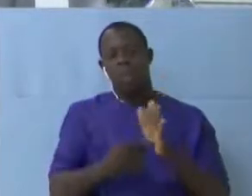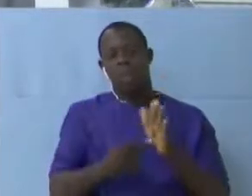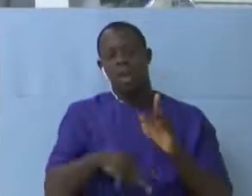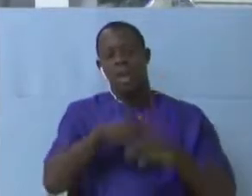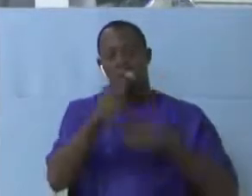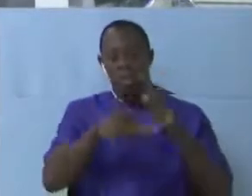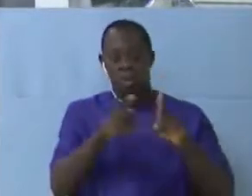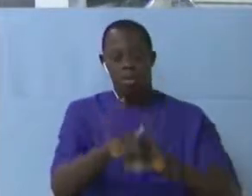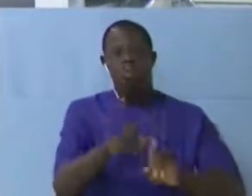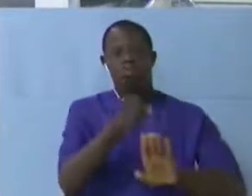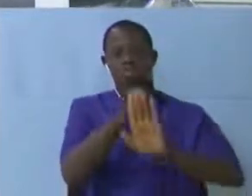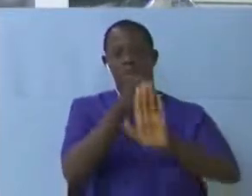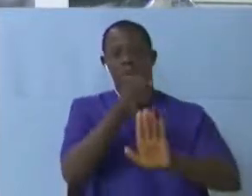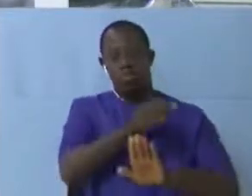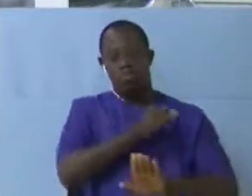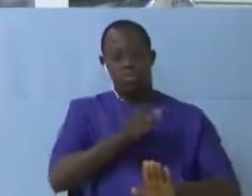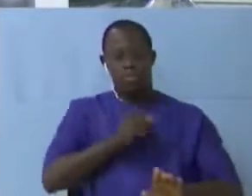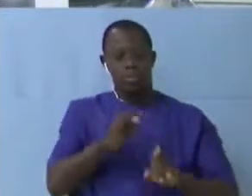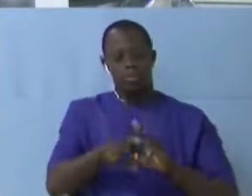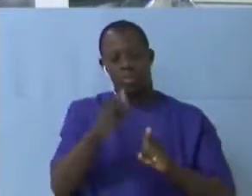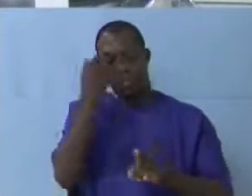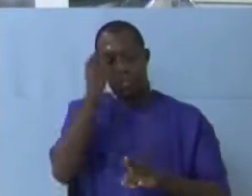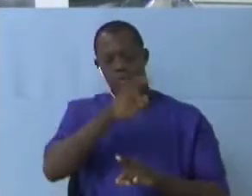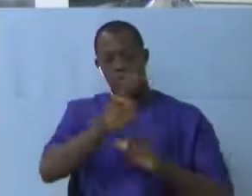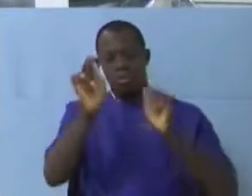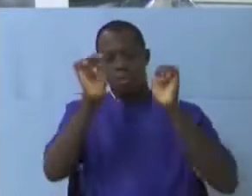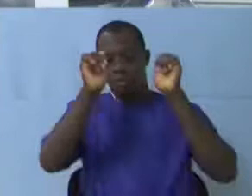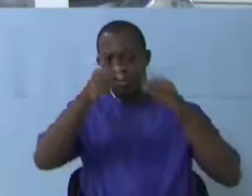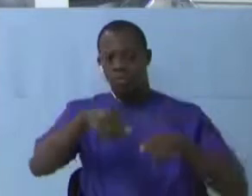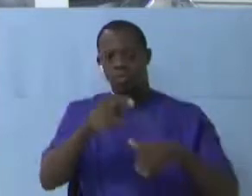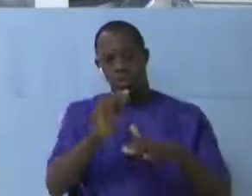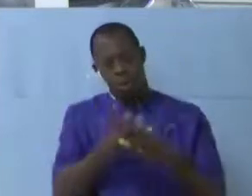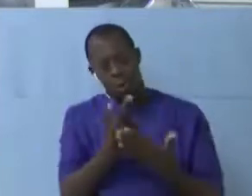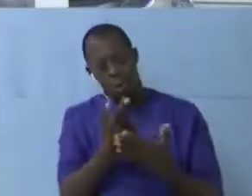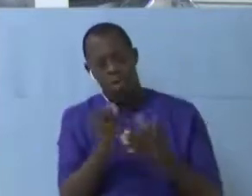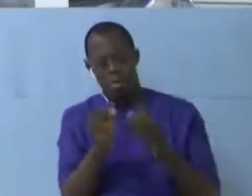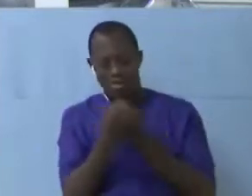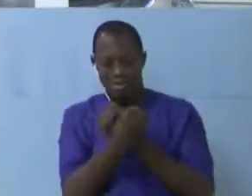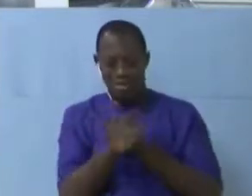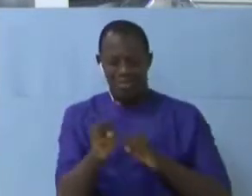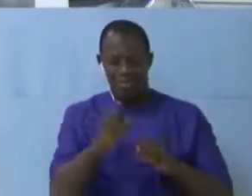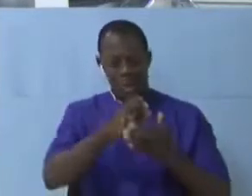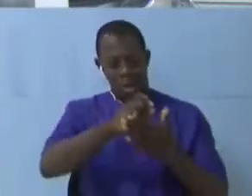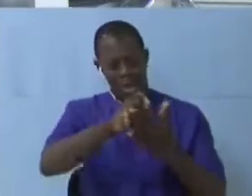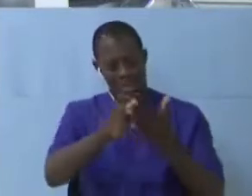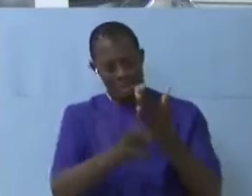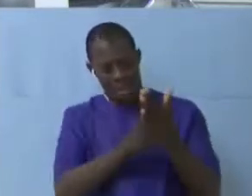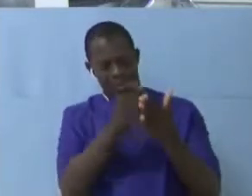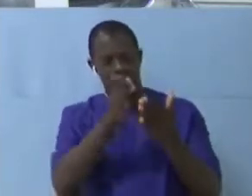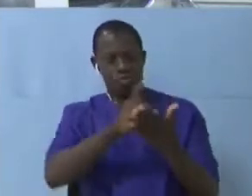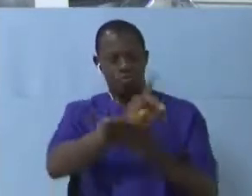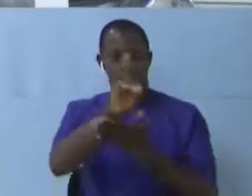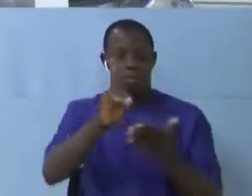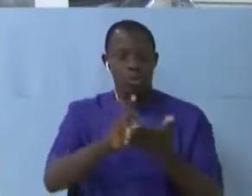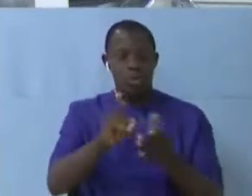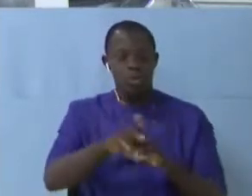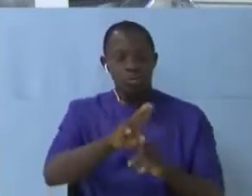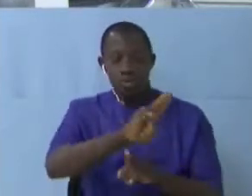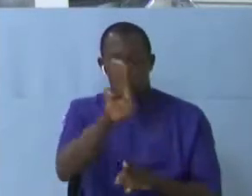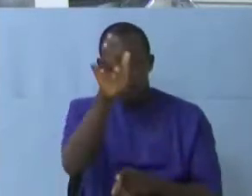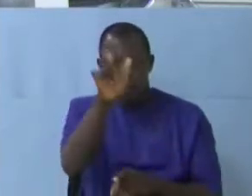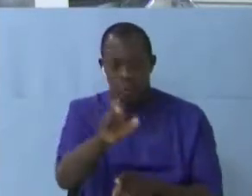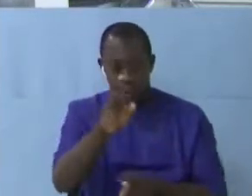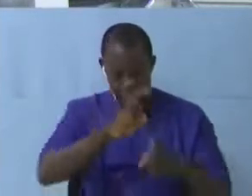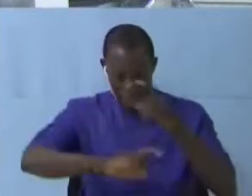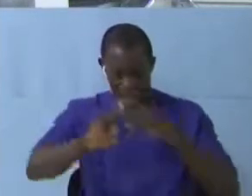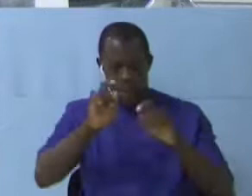be possible or safe to draft a document nobody can change.